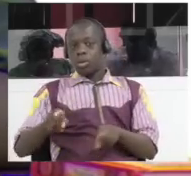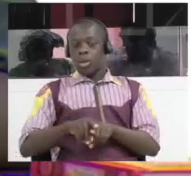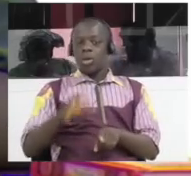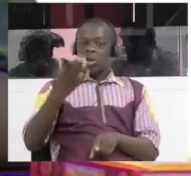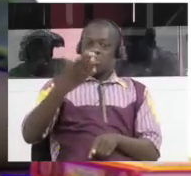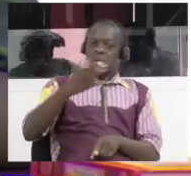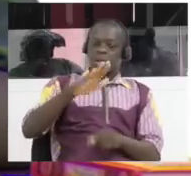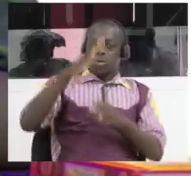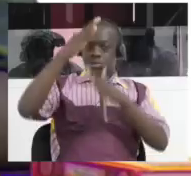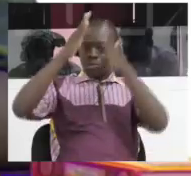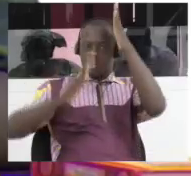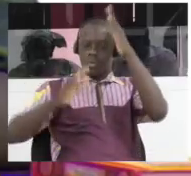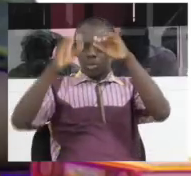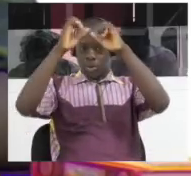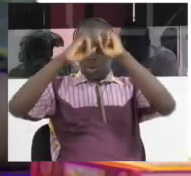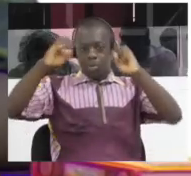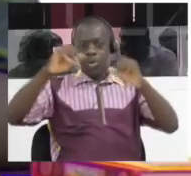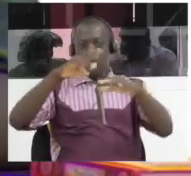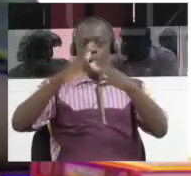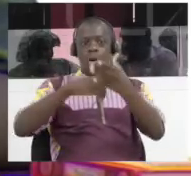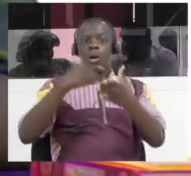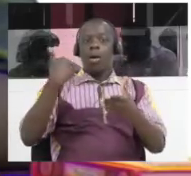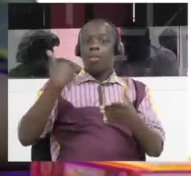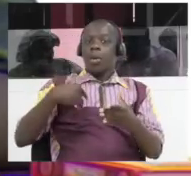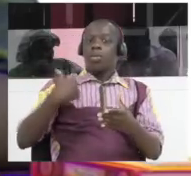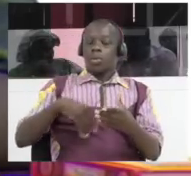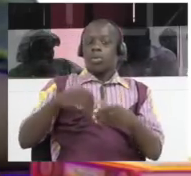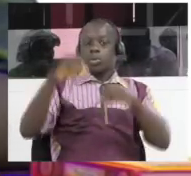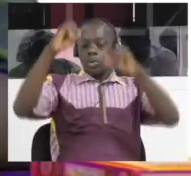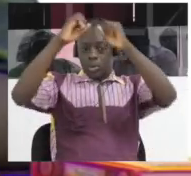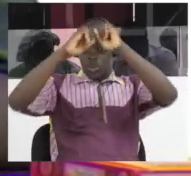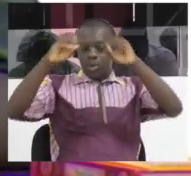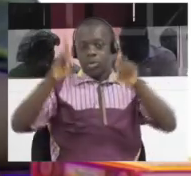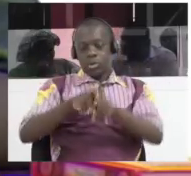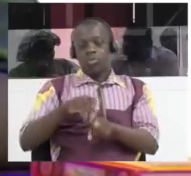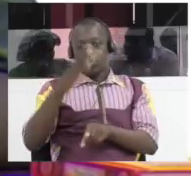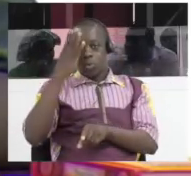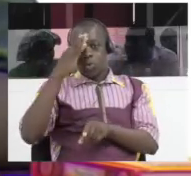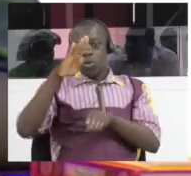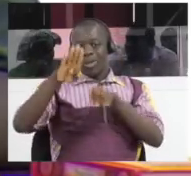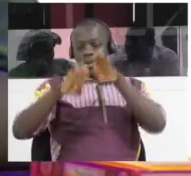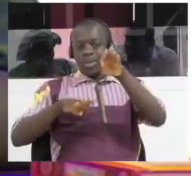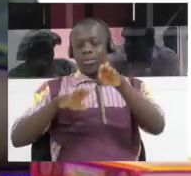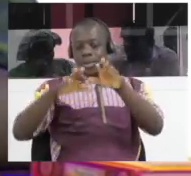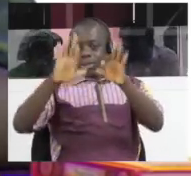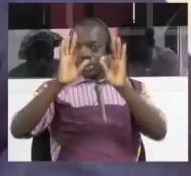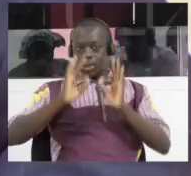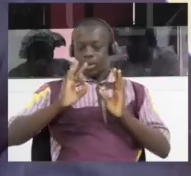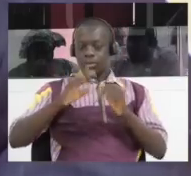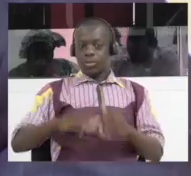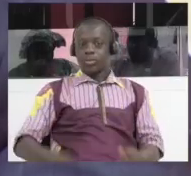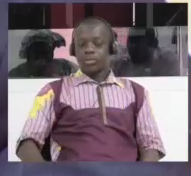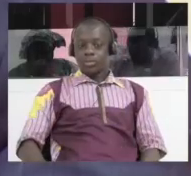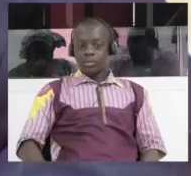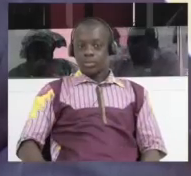either a civilian government or a military government, and they would have known what these steps would have been. Would